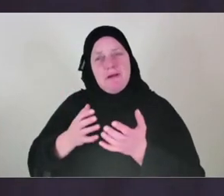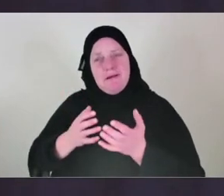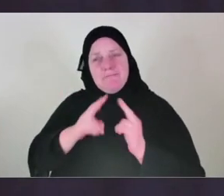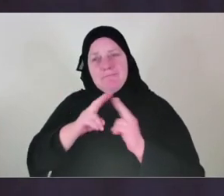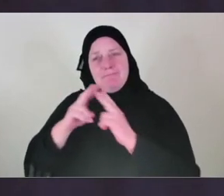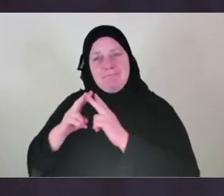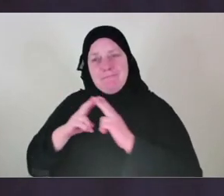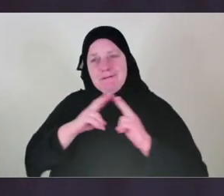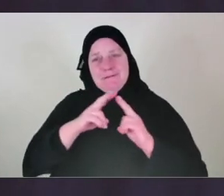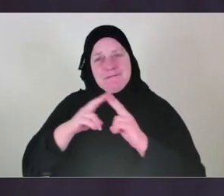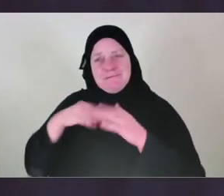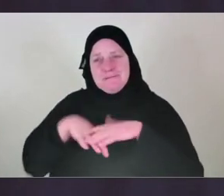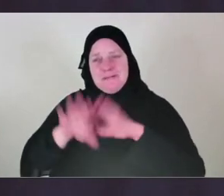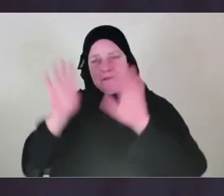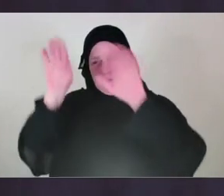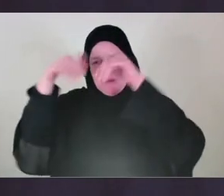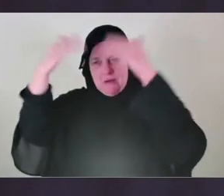paradise.